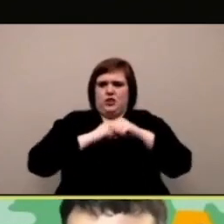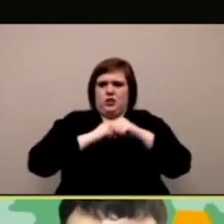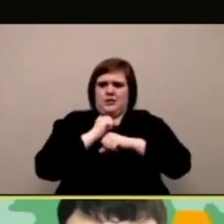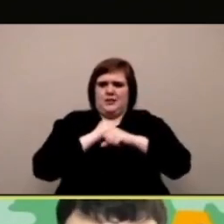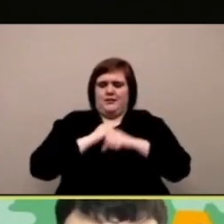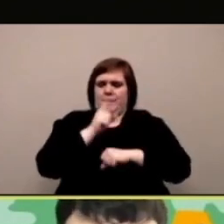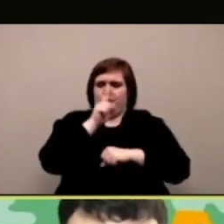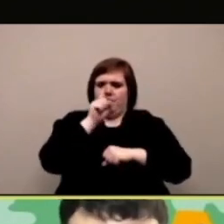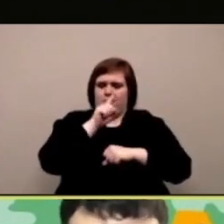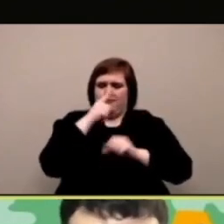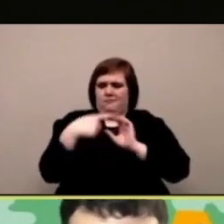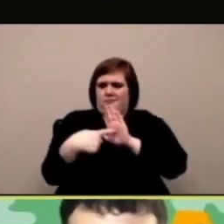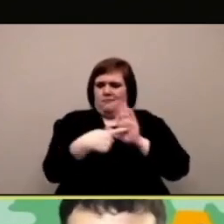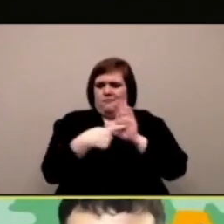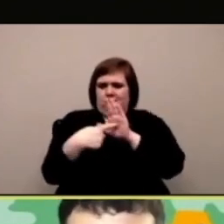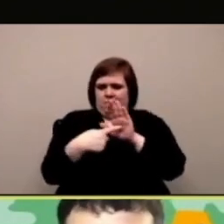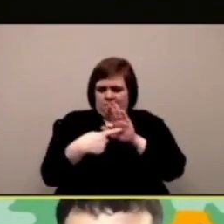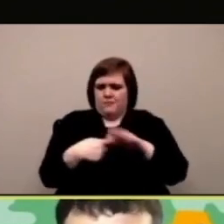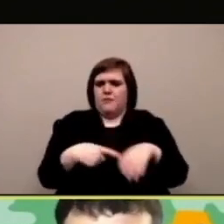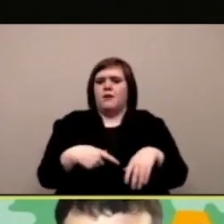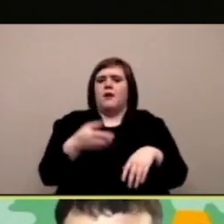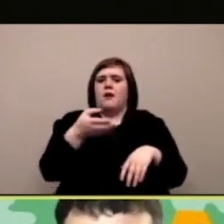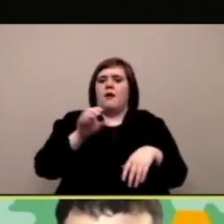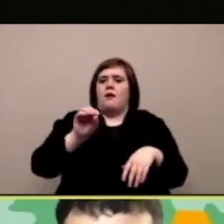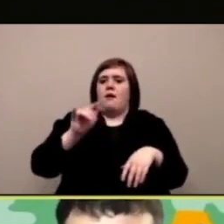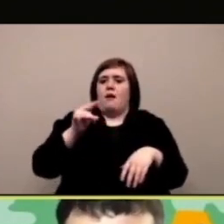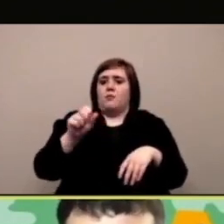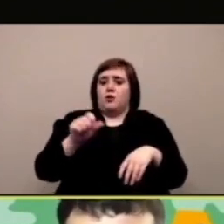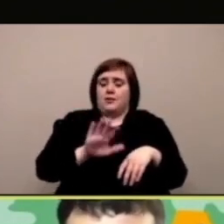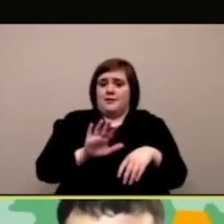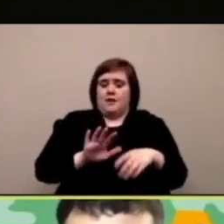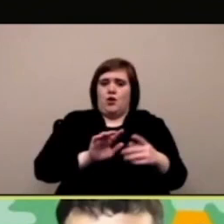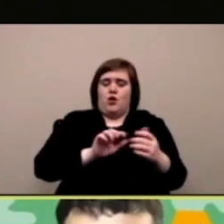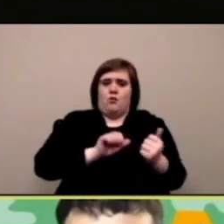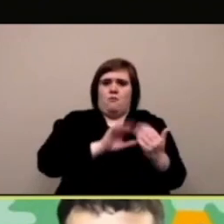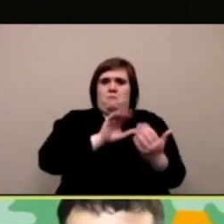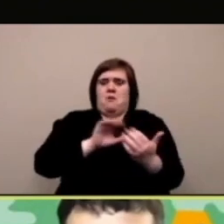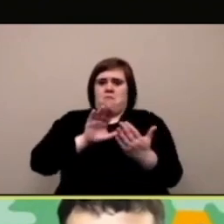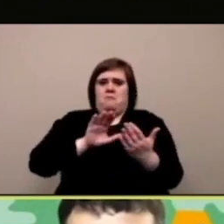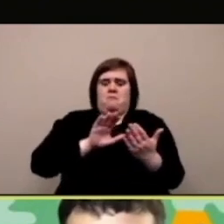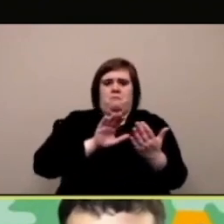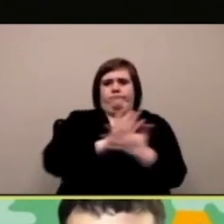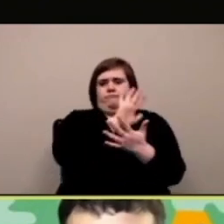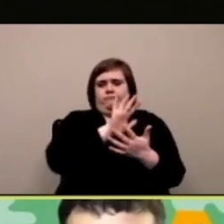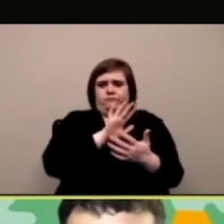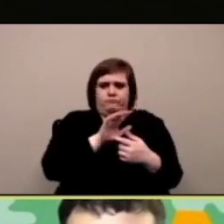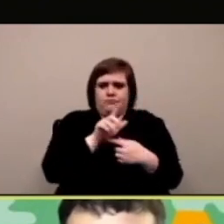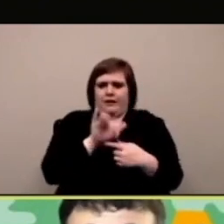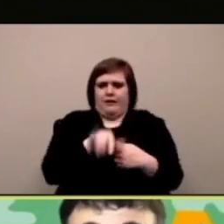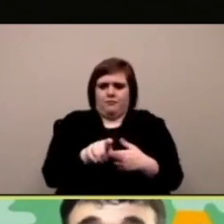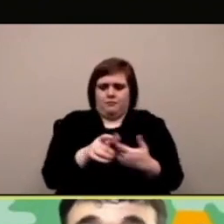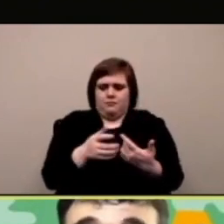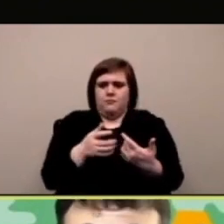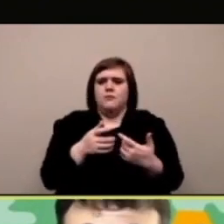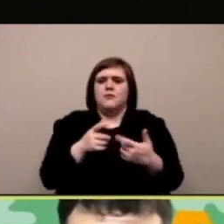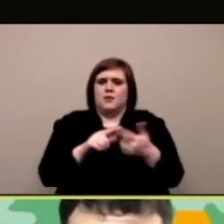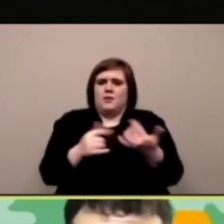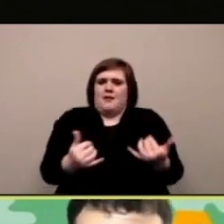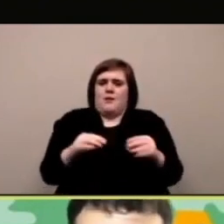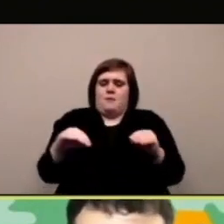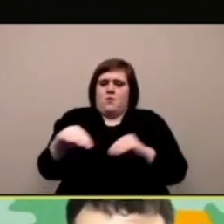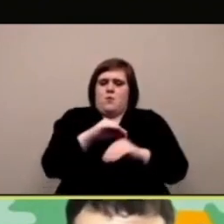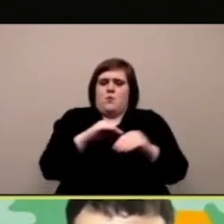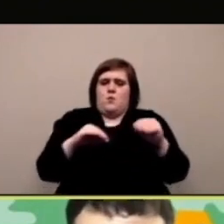objects and their collisions, and then applied that to the sprites. And so now the sprites kind of move themselves